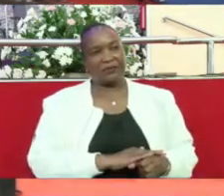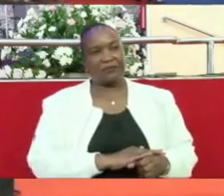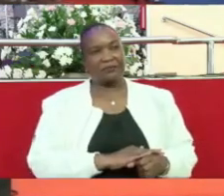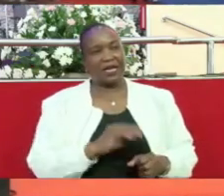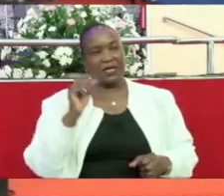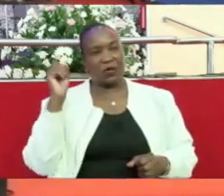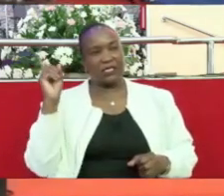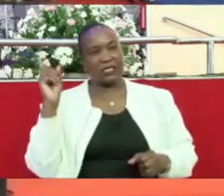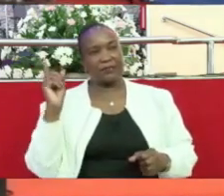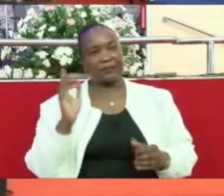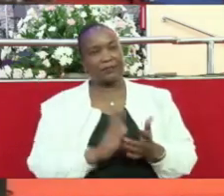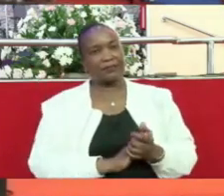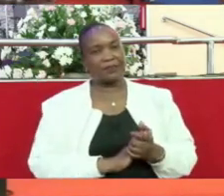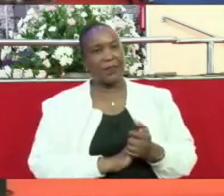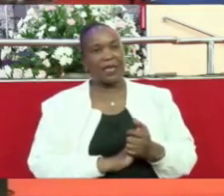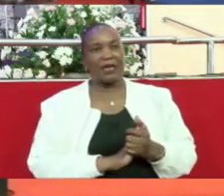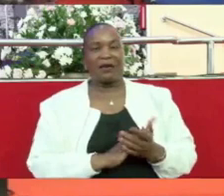Maybe I've been looking for this job,